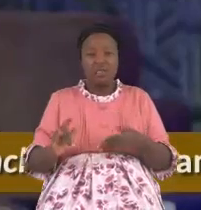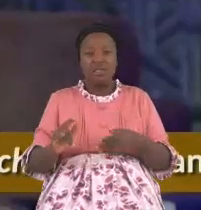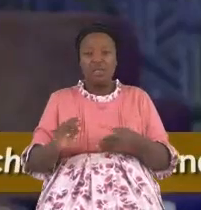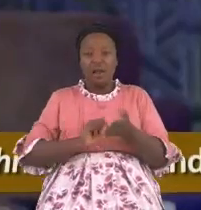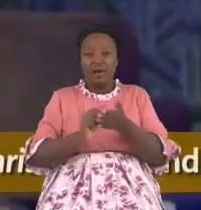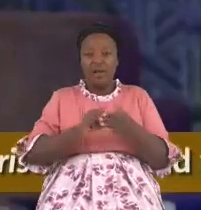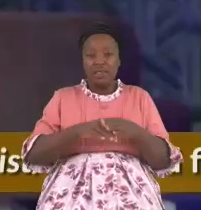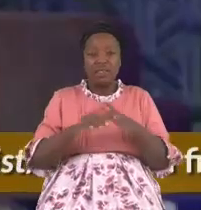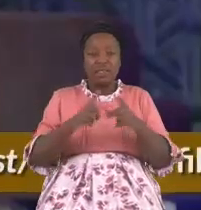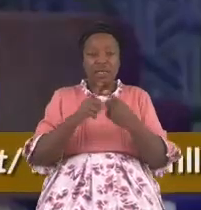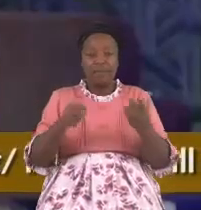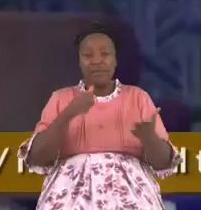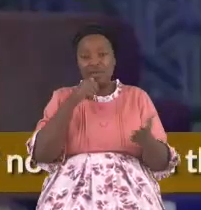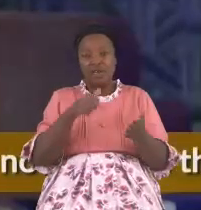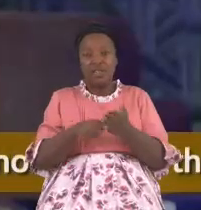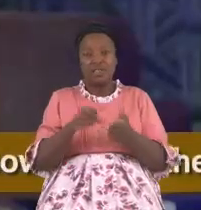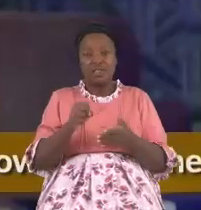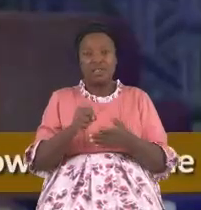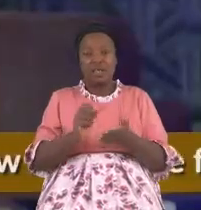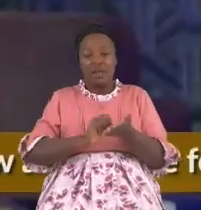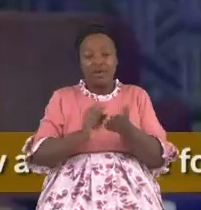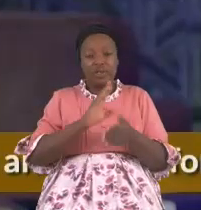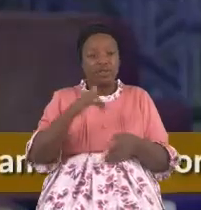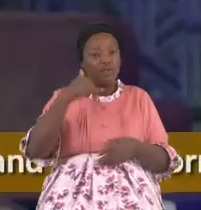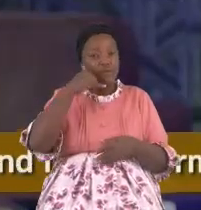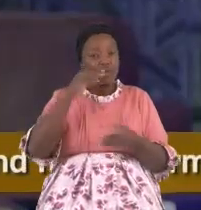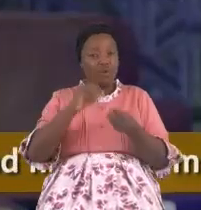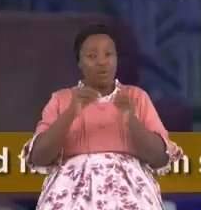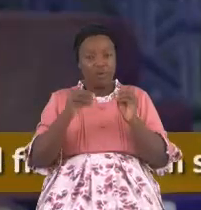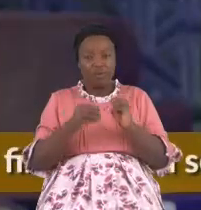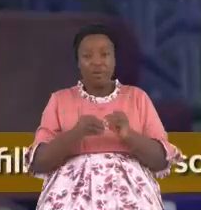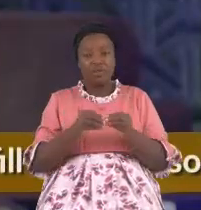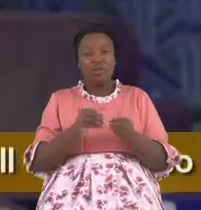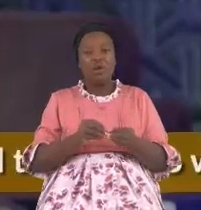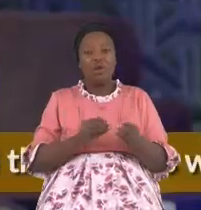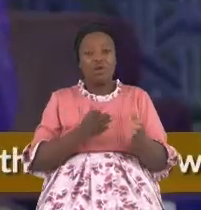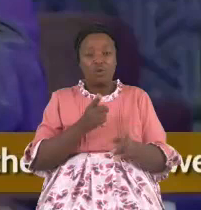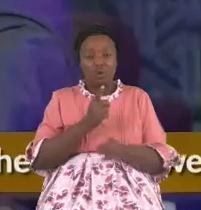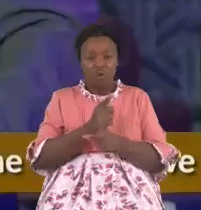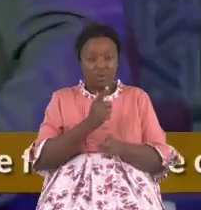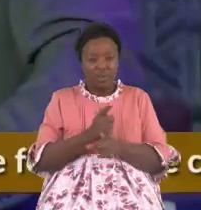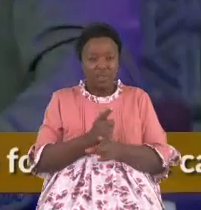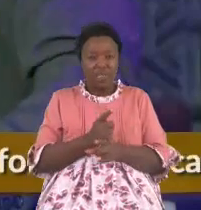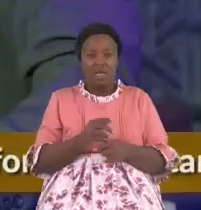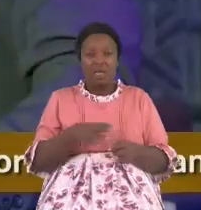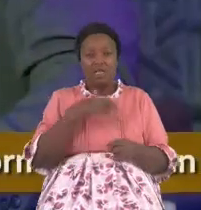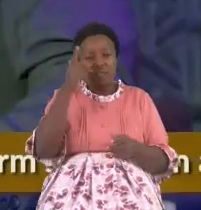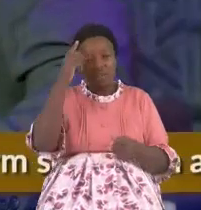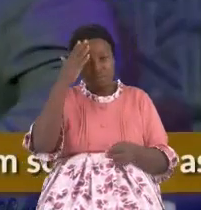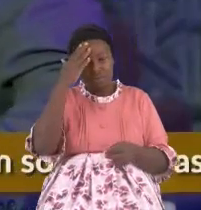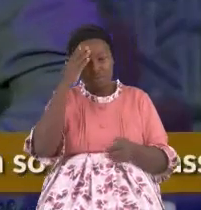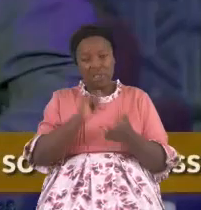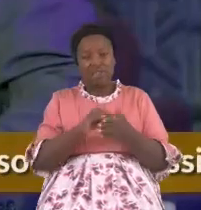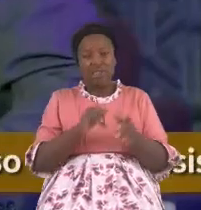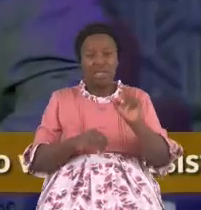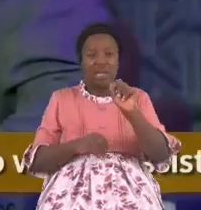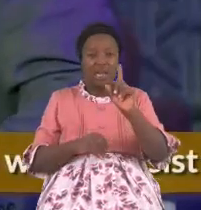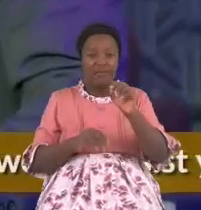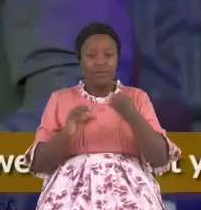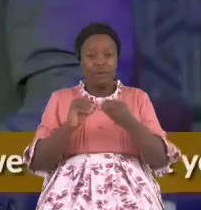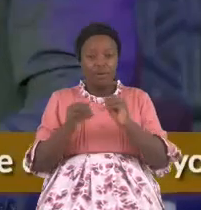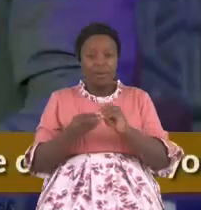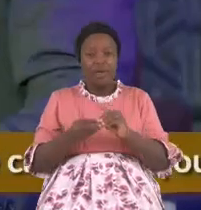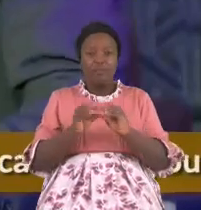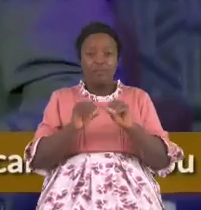write your phone numbers correctly 11 digits put the correct phone numbers this will enable